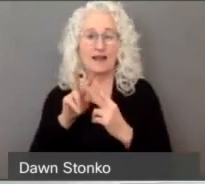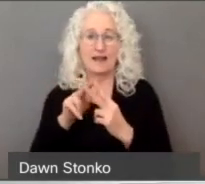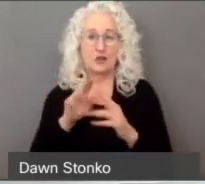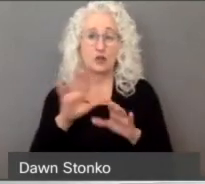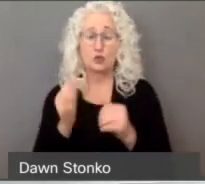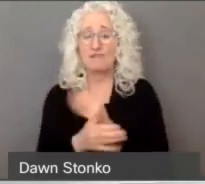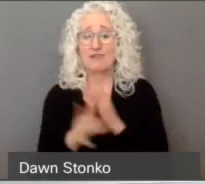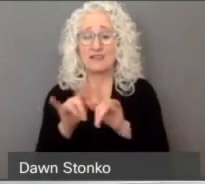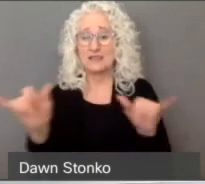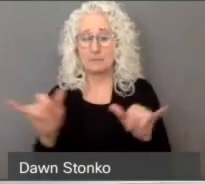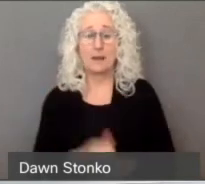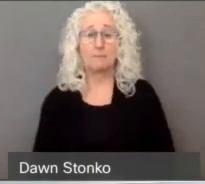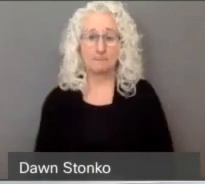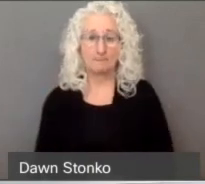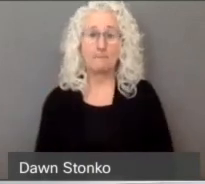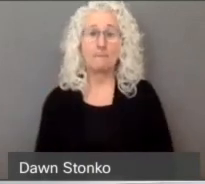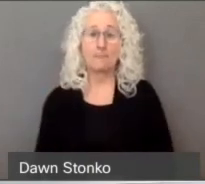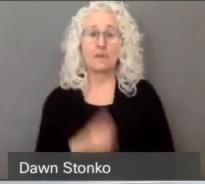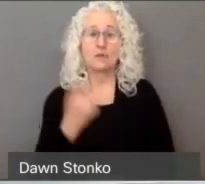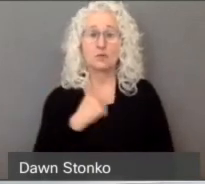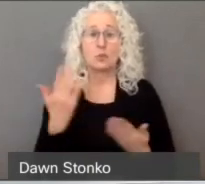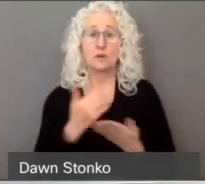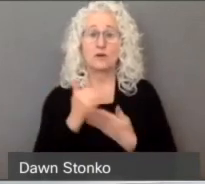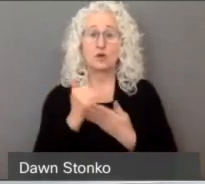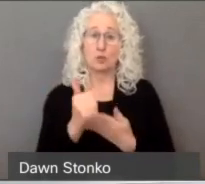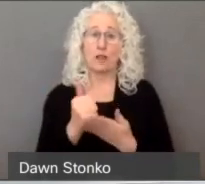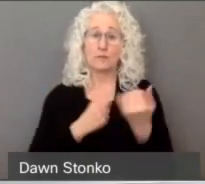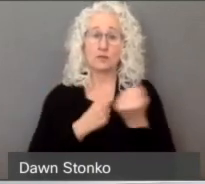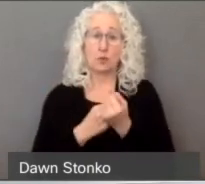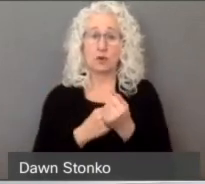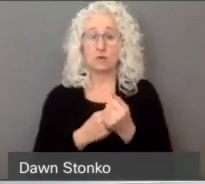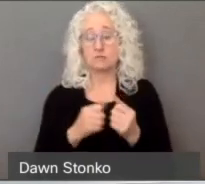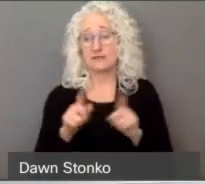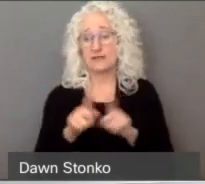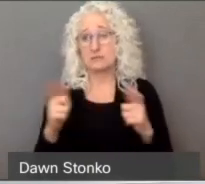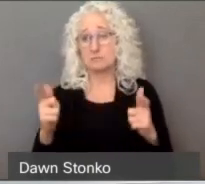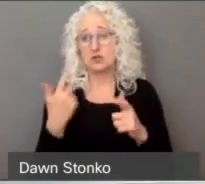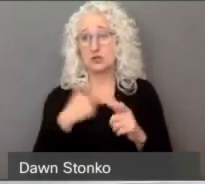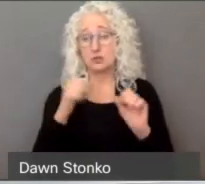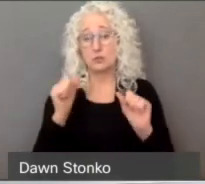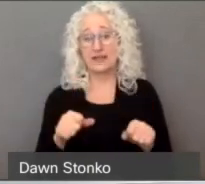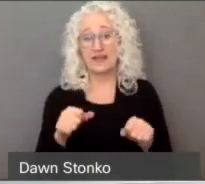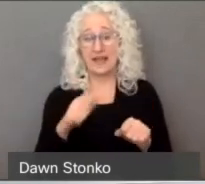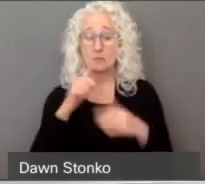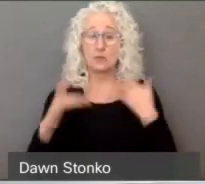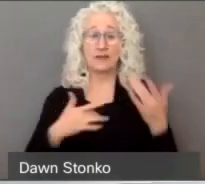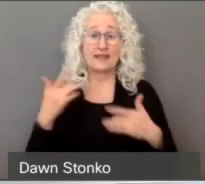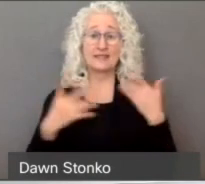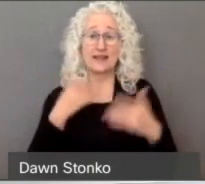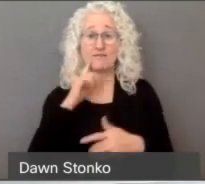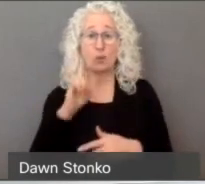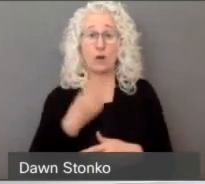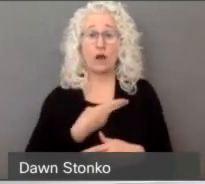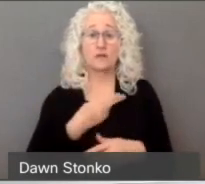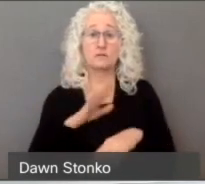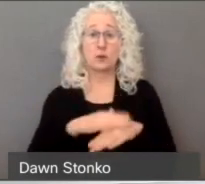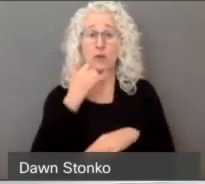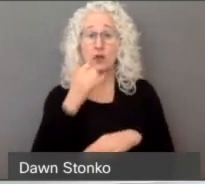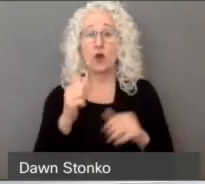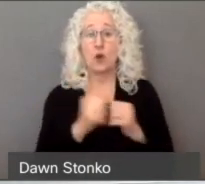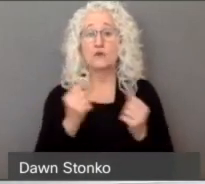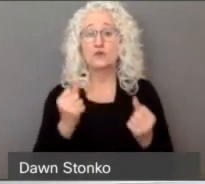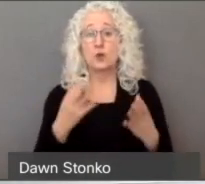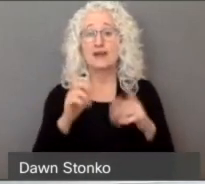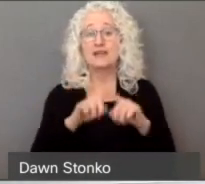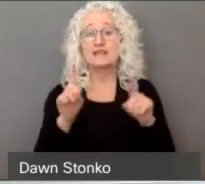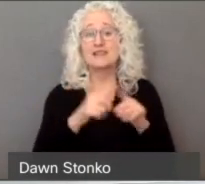time. So yeah, we're here to help and support as much as we can. I'm just really excited for us to be on the call with so many different